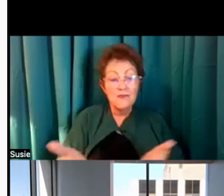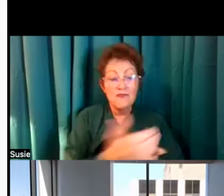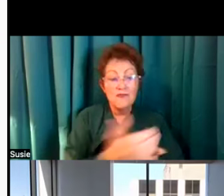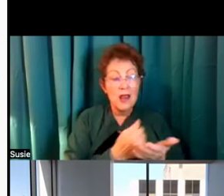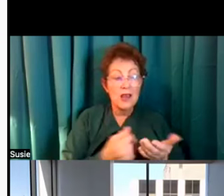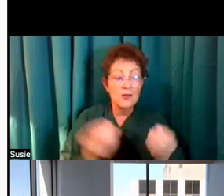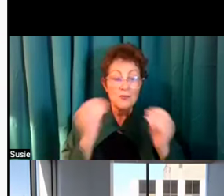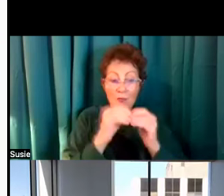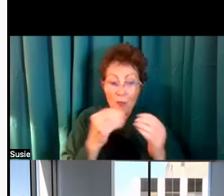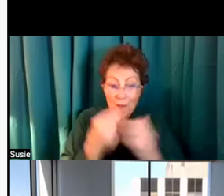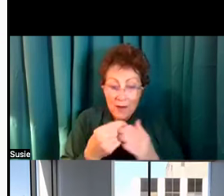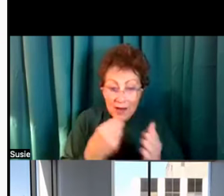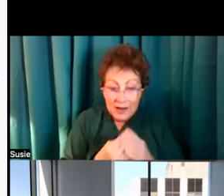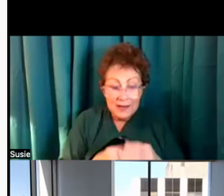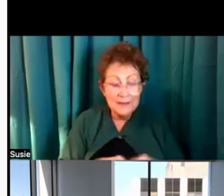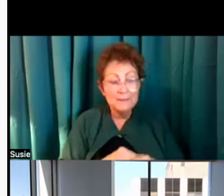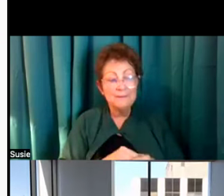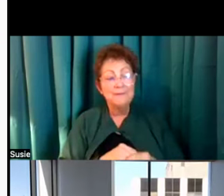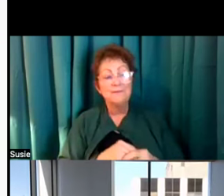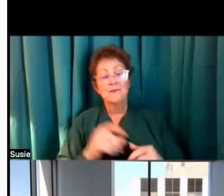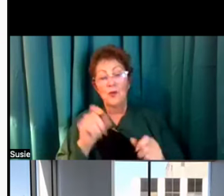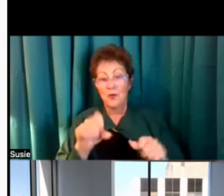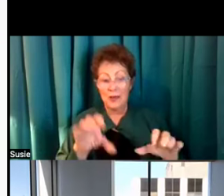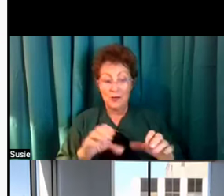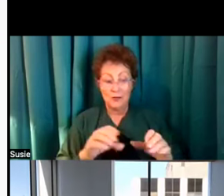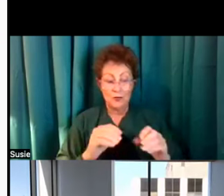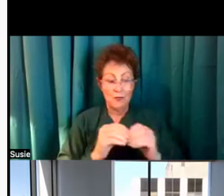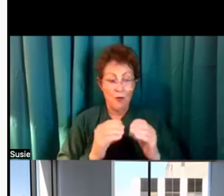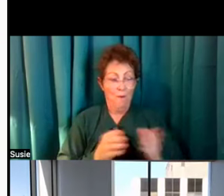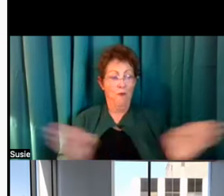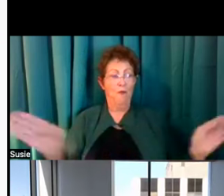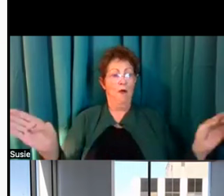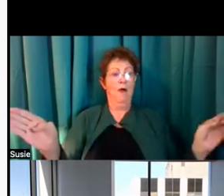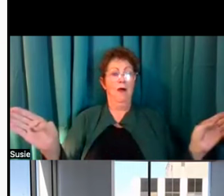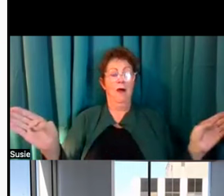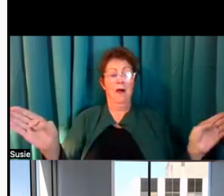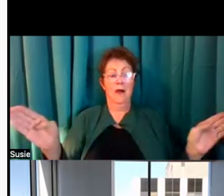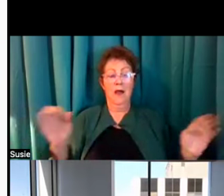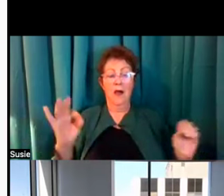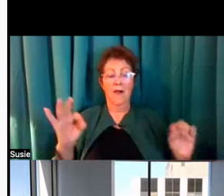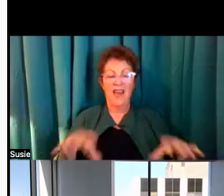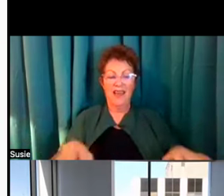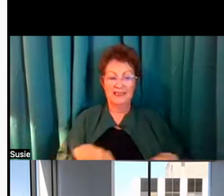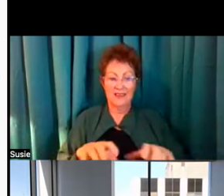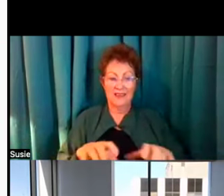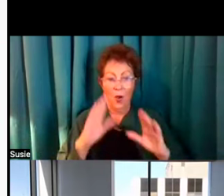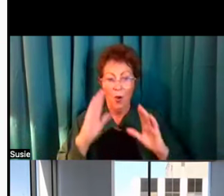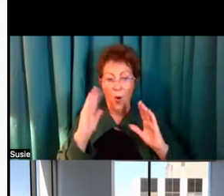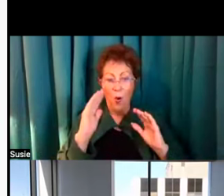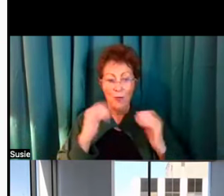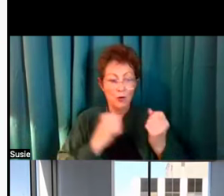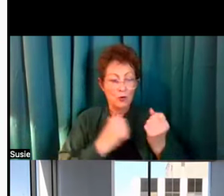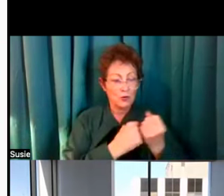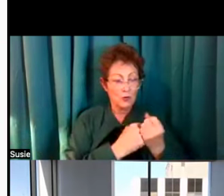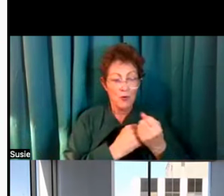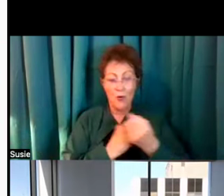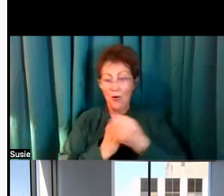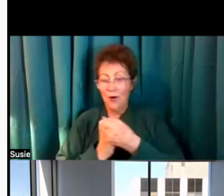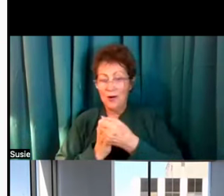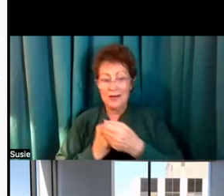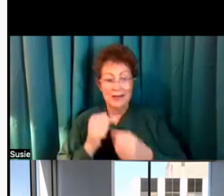can do that kind of broader range of activities. And so, hopefully support each other in some way, as long